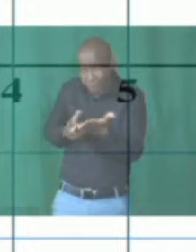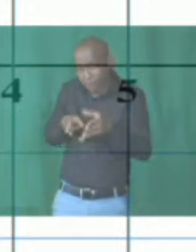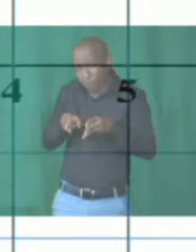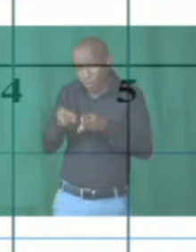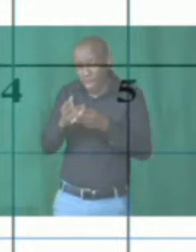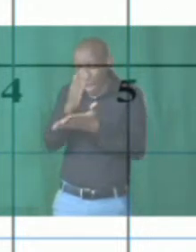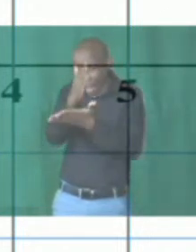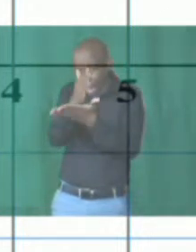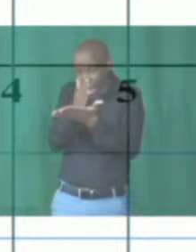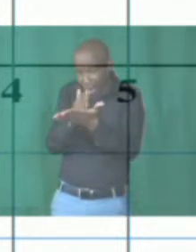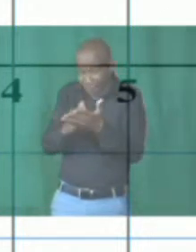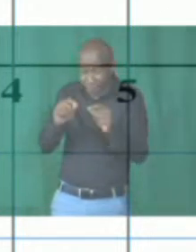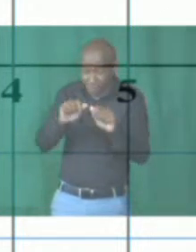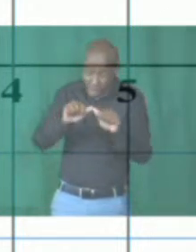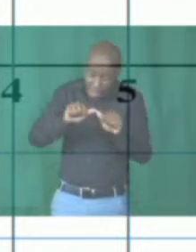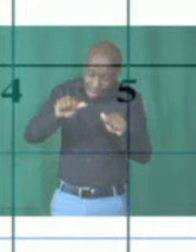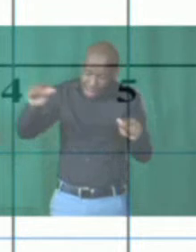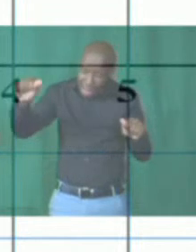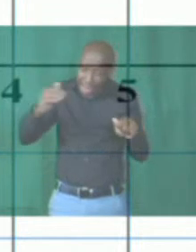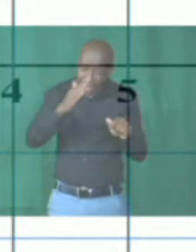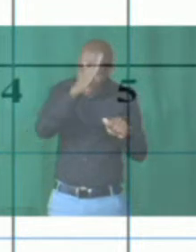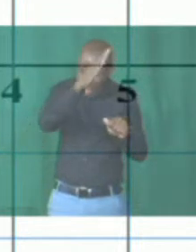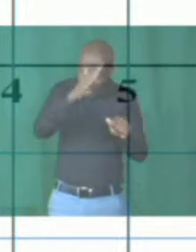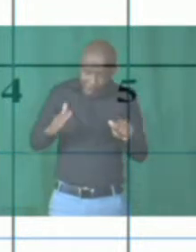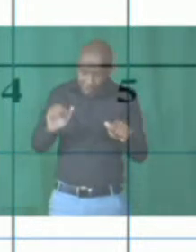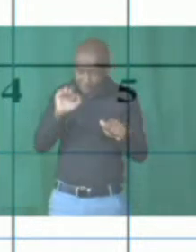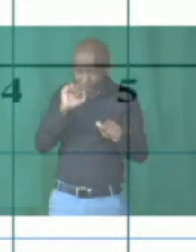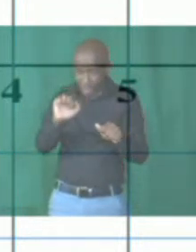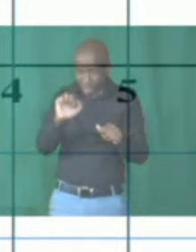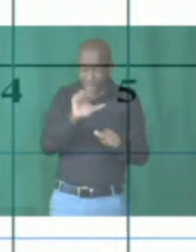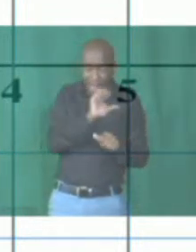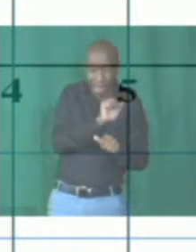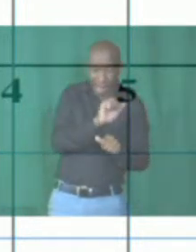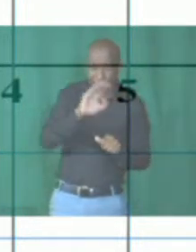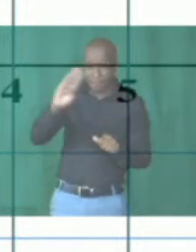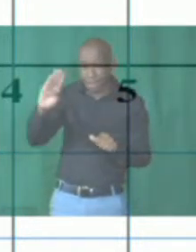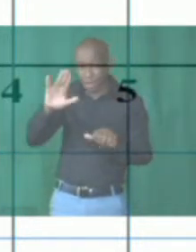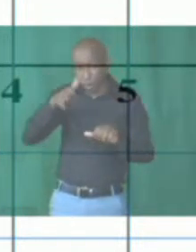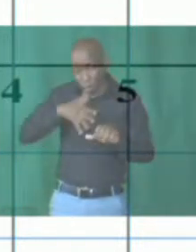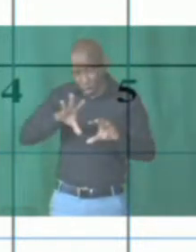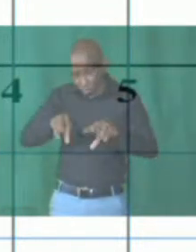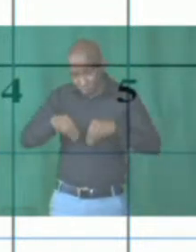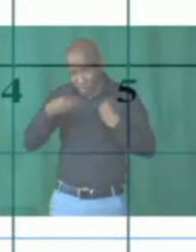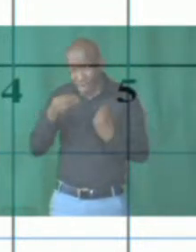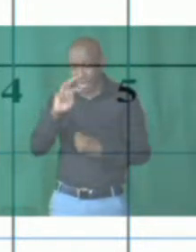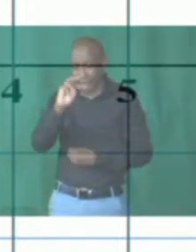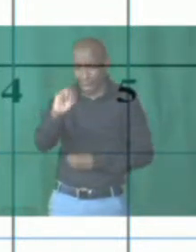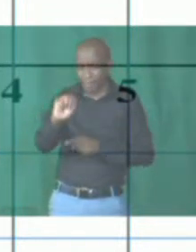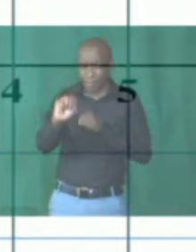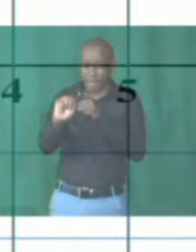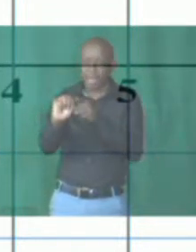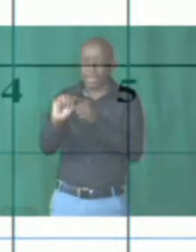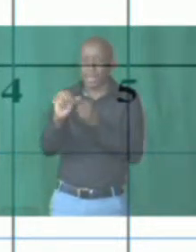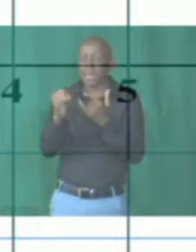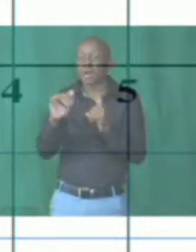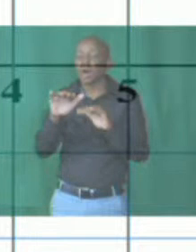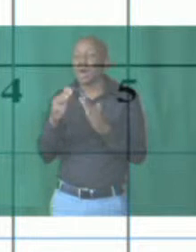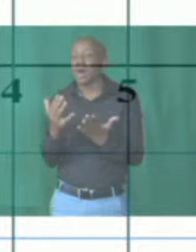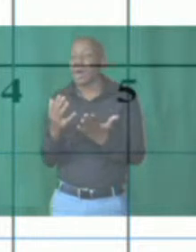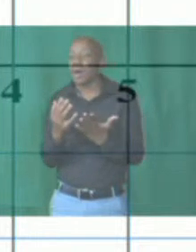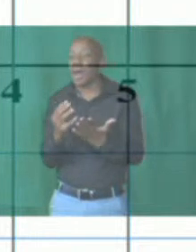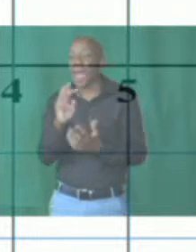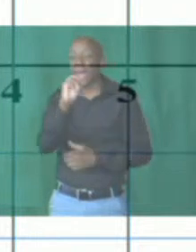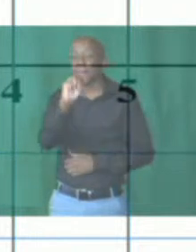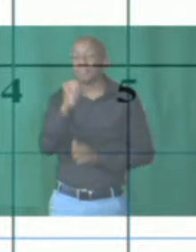the given line. So we have this given line AB. We want to find the coordinate of this midpoint. We have used the